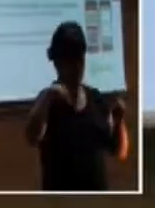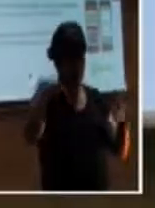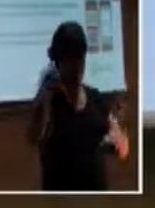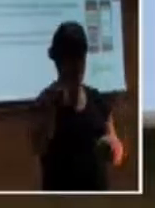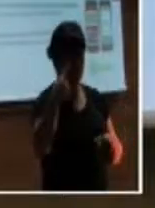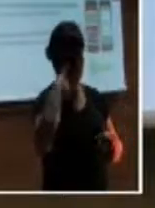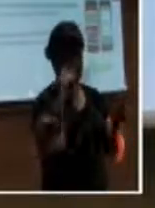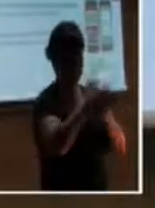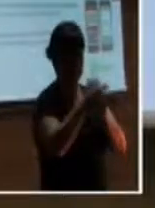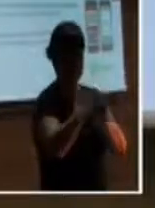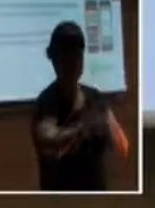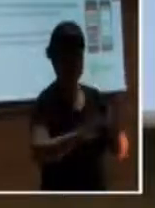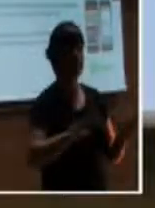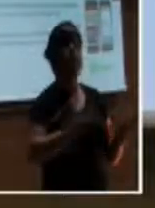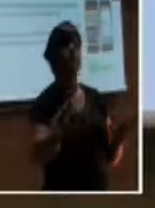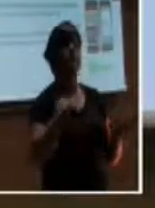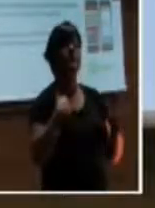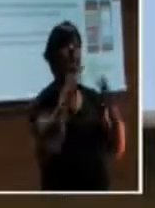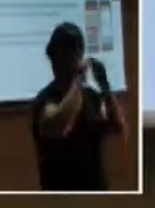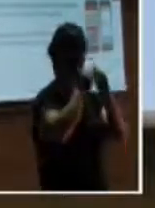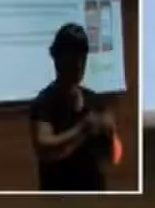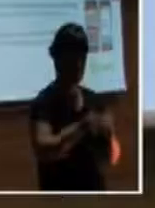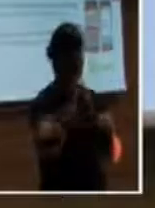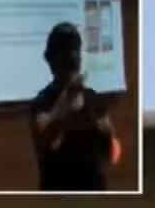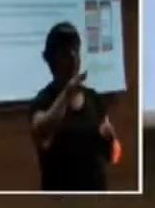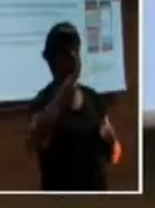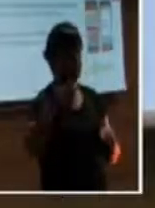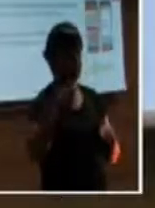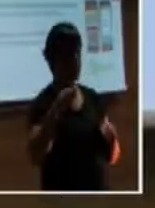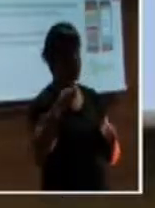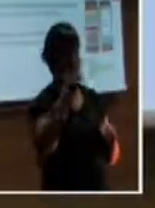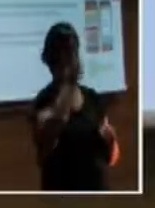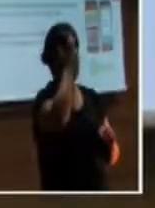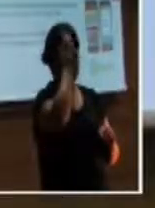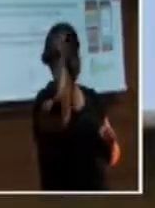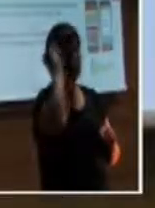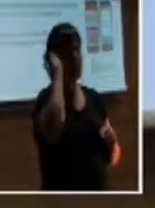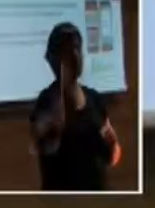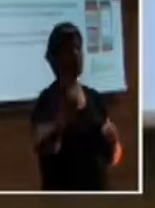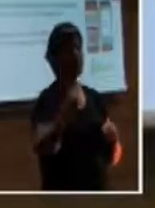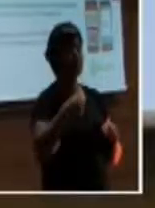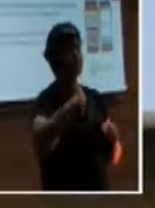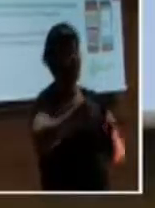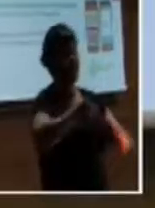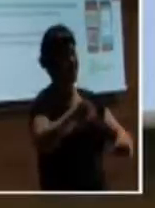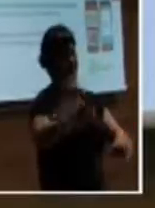early detection and reaching people with dementia early enough to make the